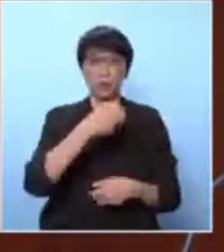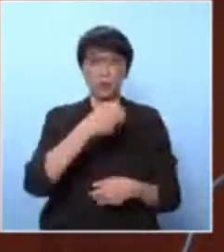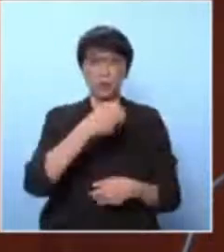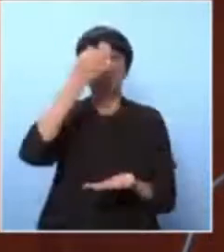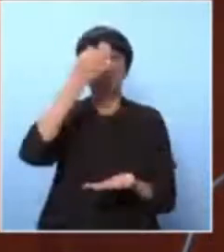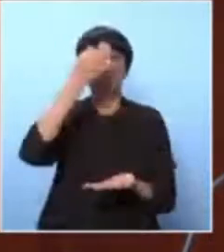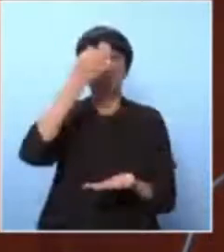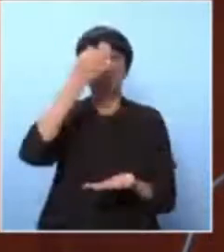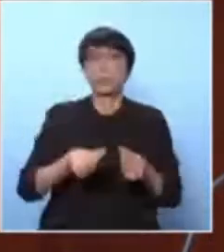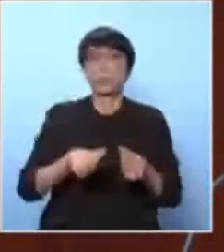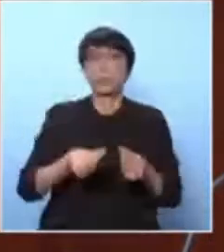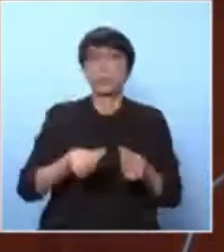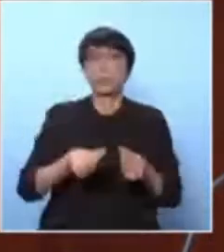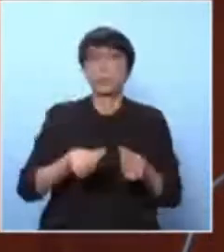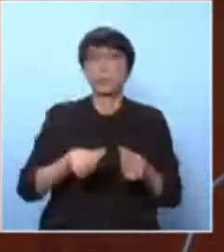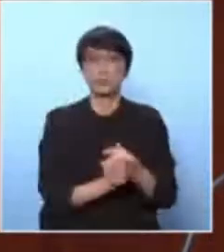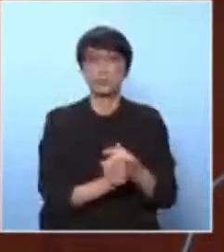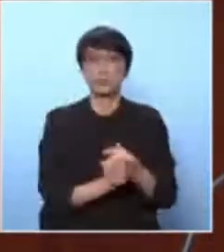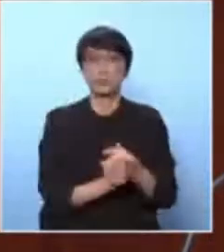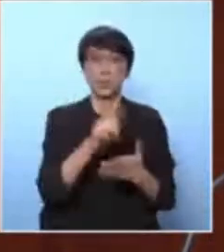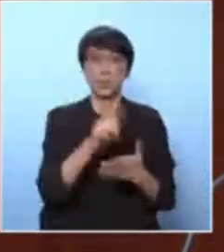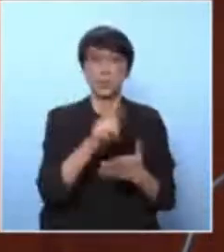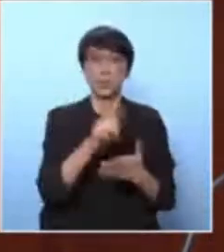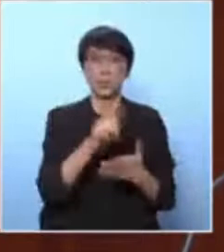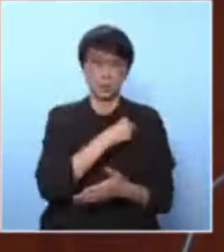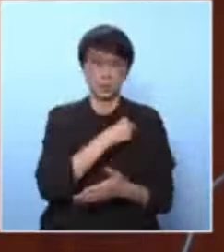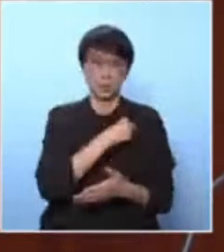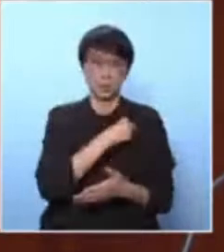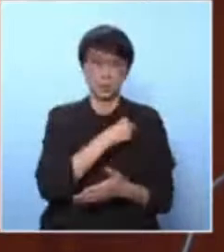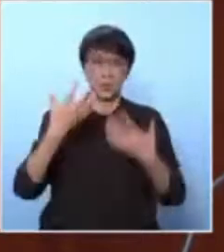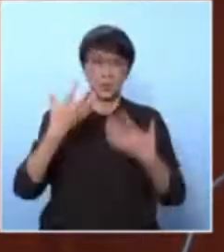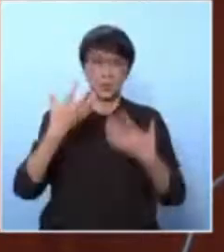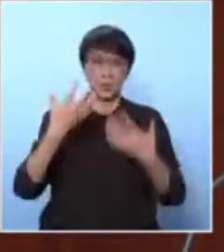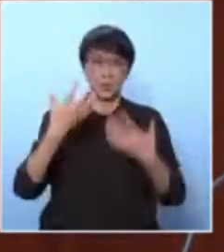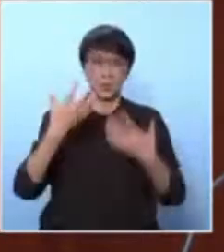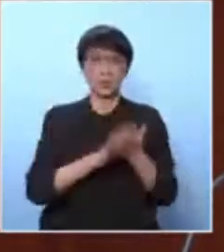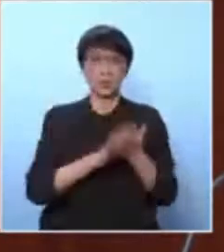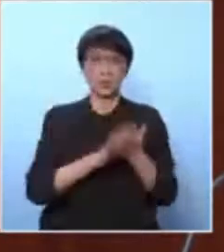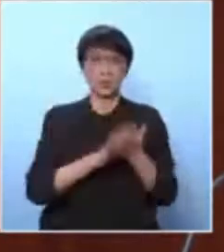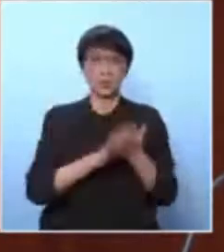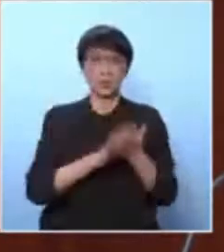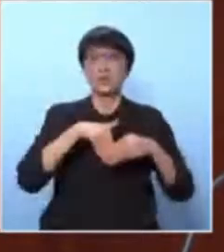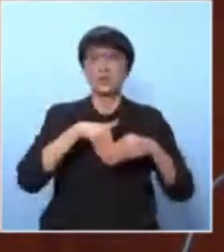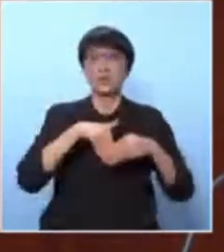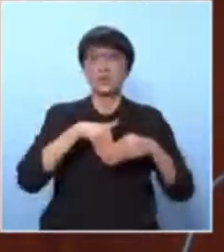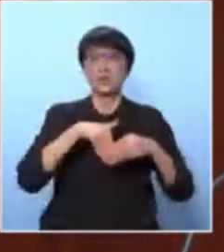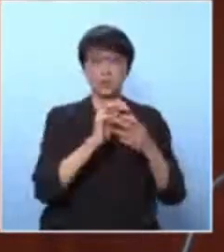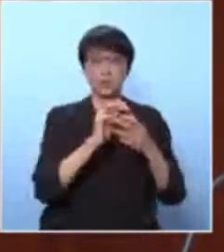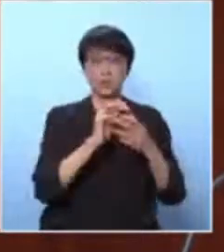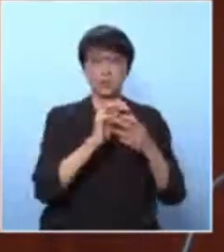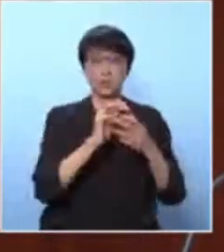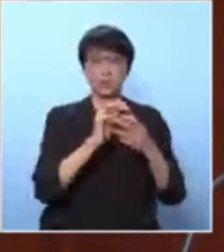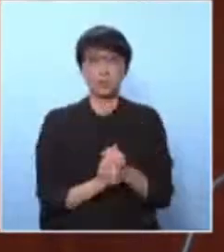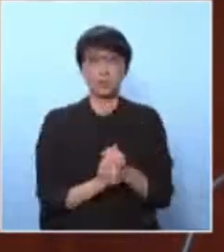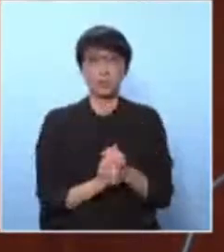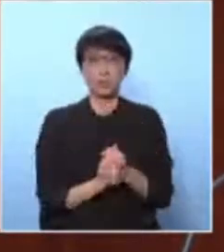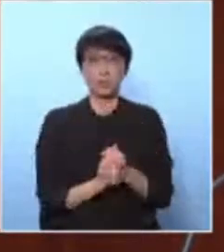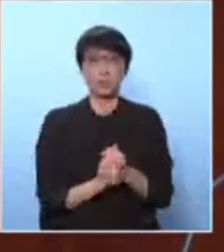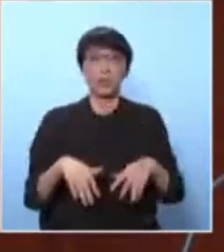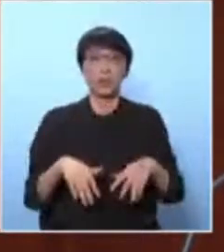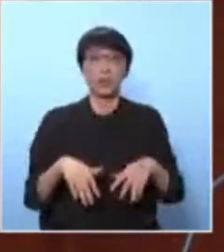will endeavor to attract more pharmaceutical and medical device enterprises, both locally and from around the